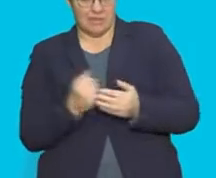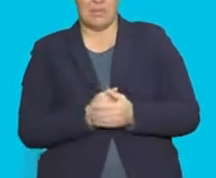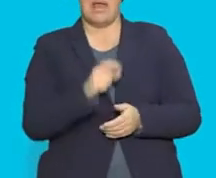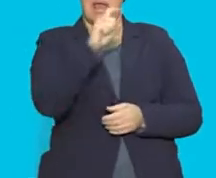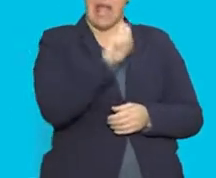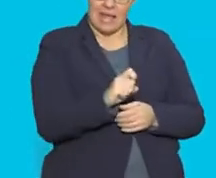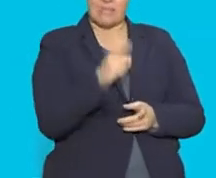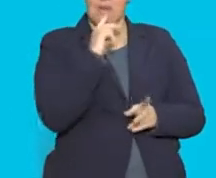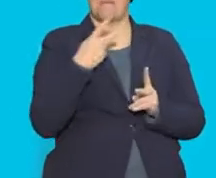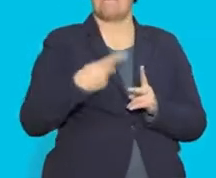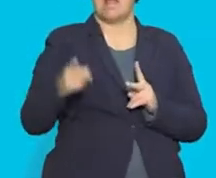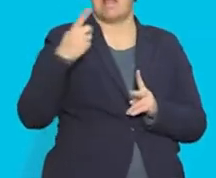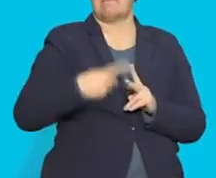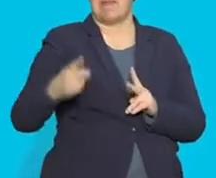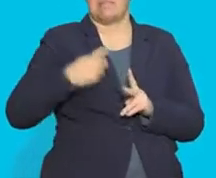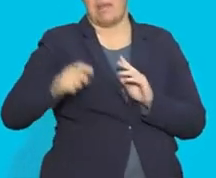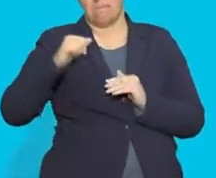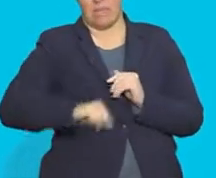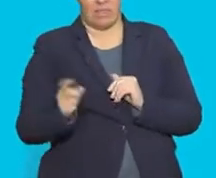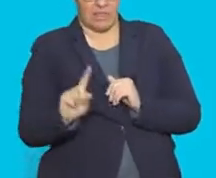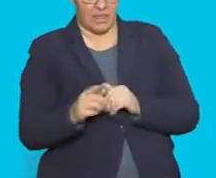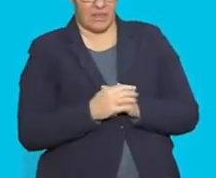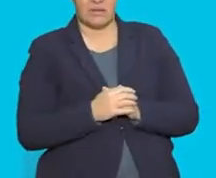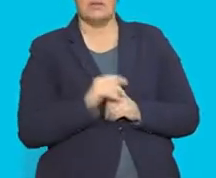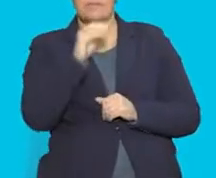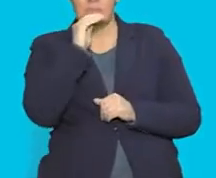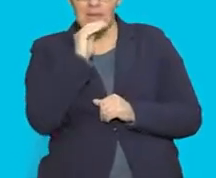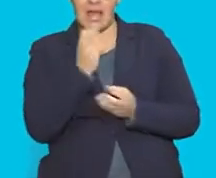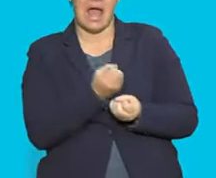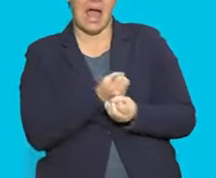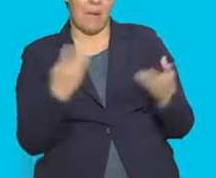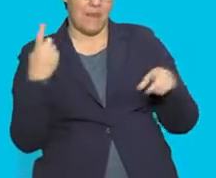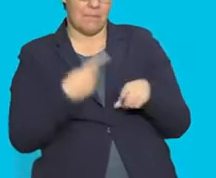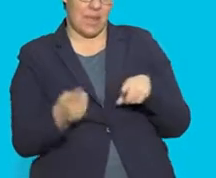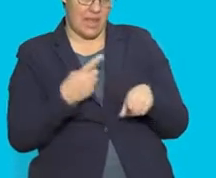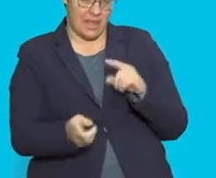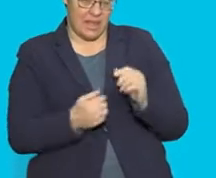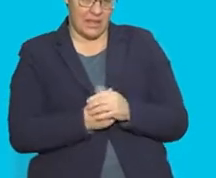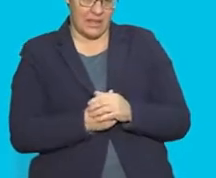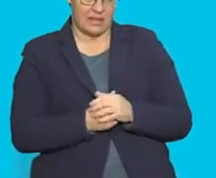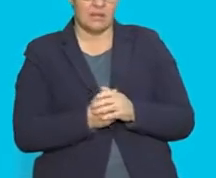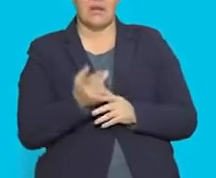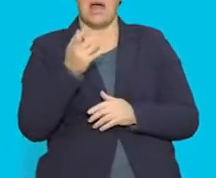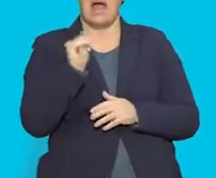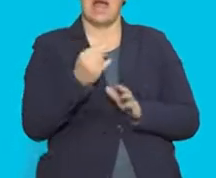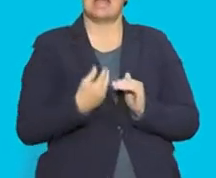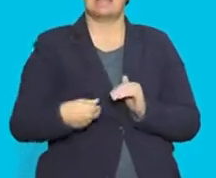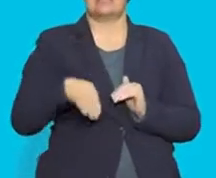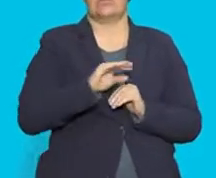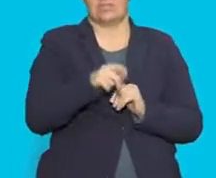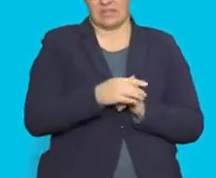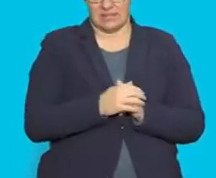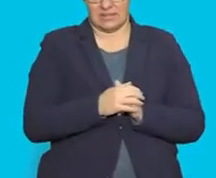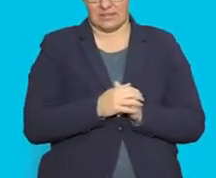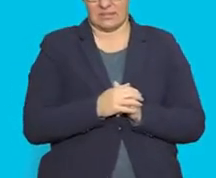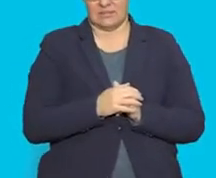the value of the installments, N will be the number of the repayments, I will be the interest